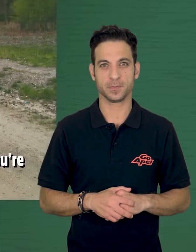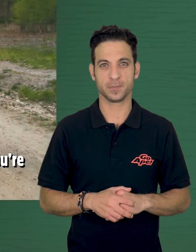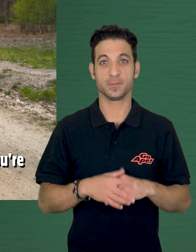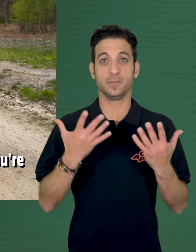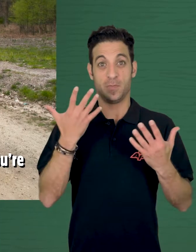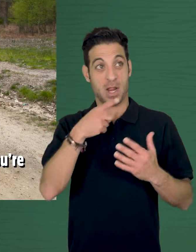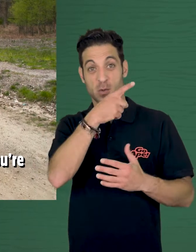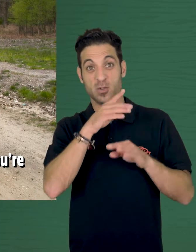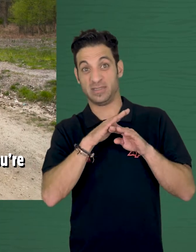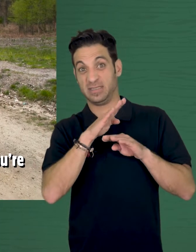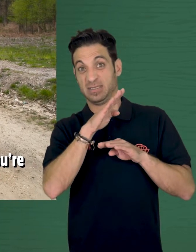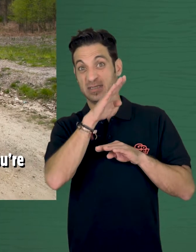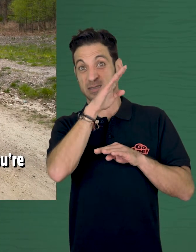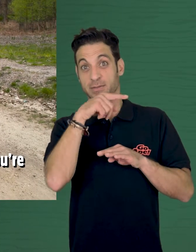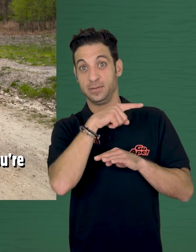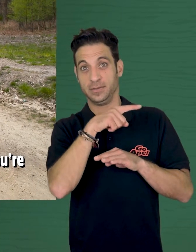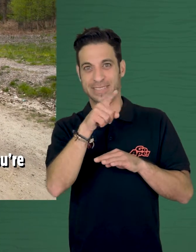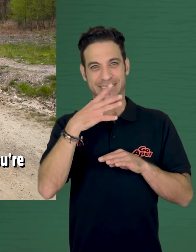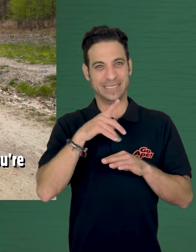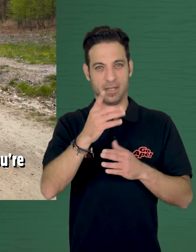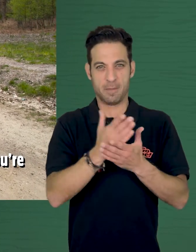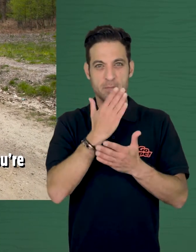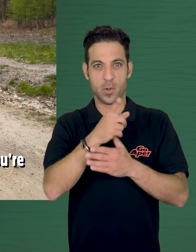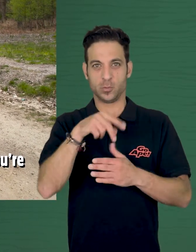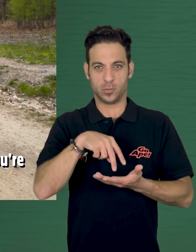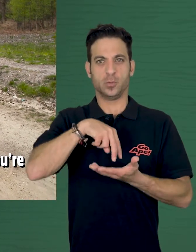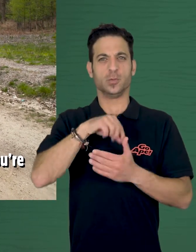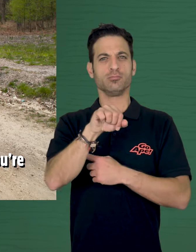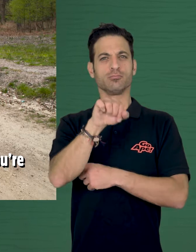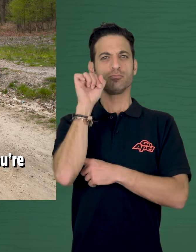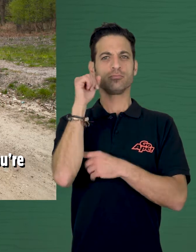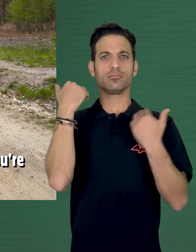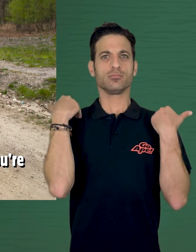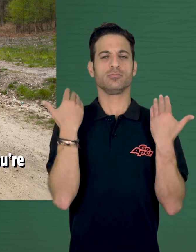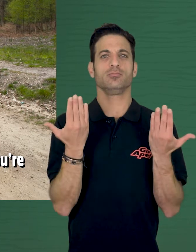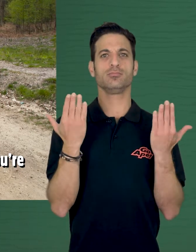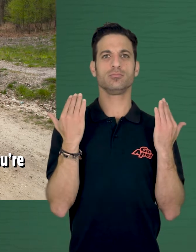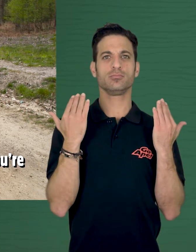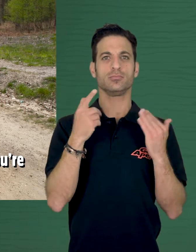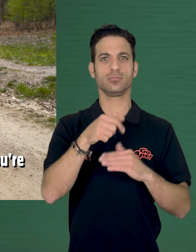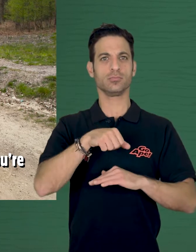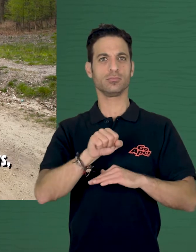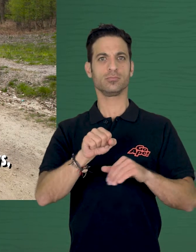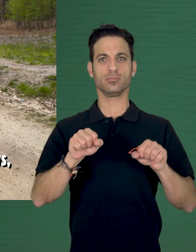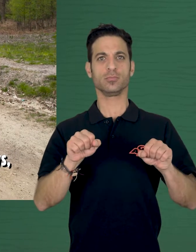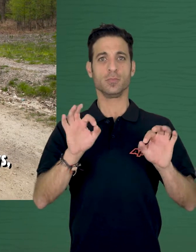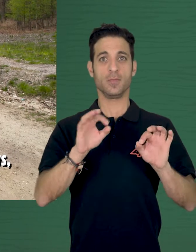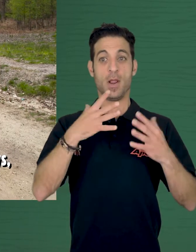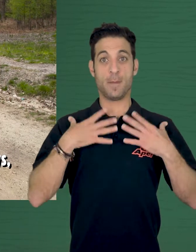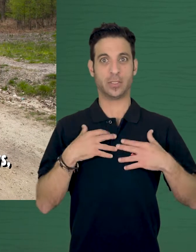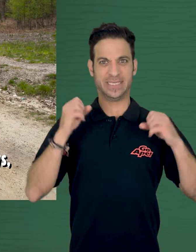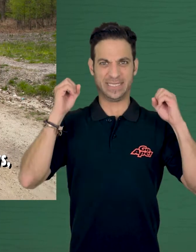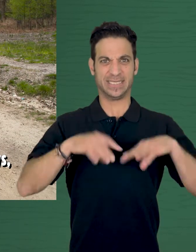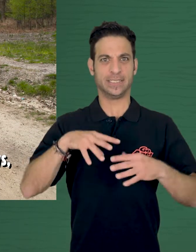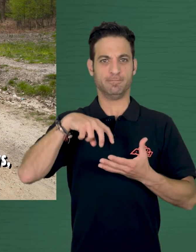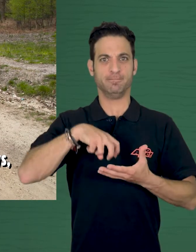We're going to head up this hill now. So to go uphill on segways, you need to make sure you're standing up nice and tall, shoulders back. Transfer all